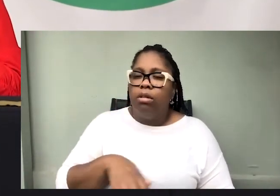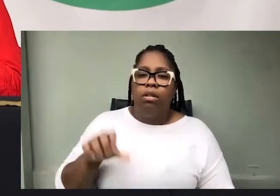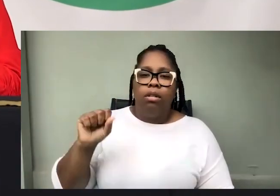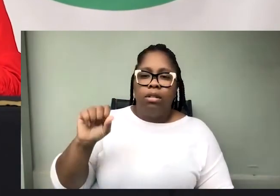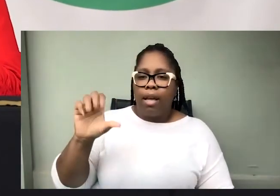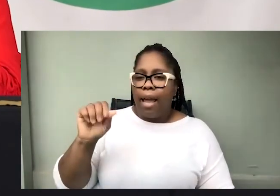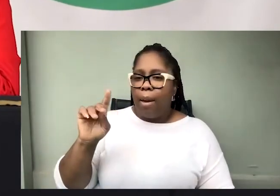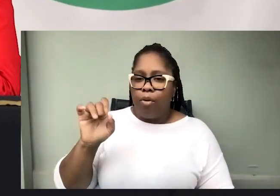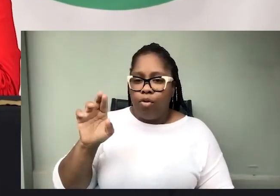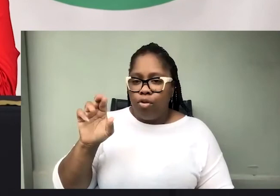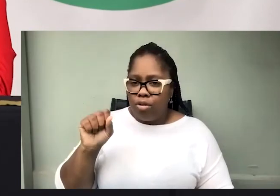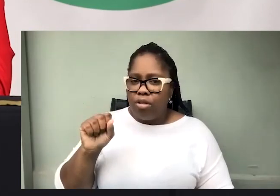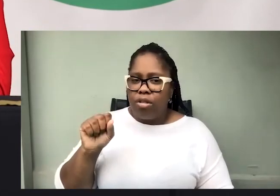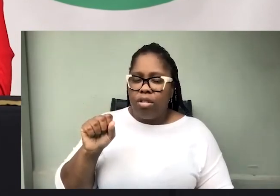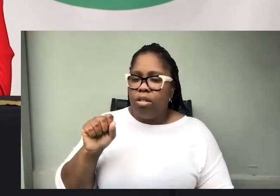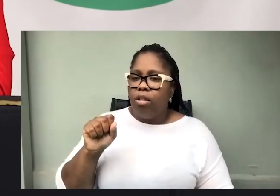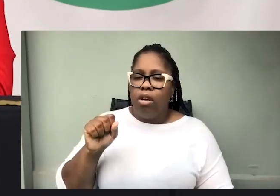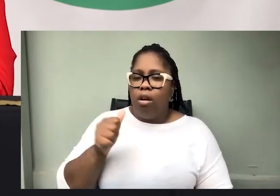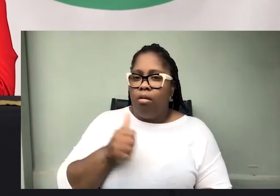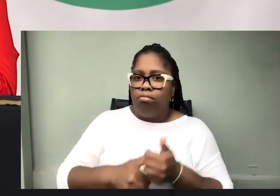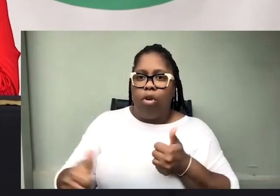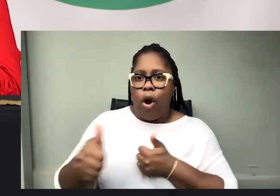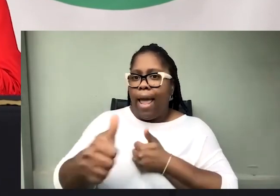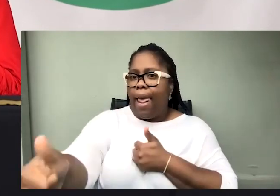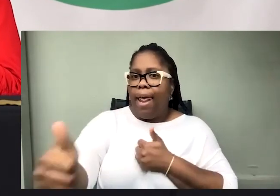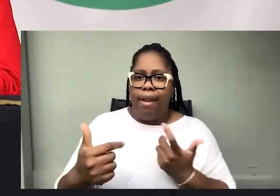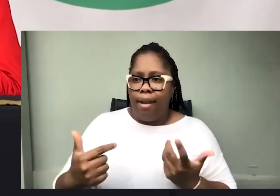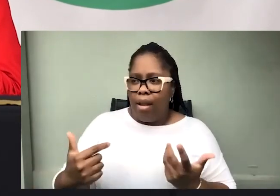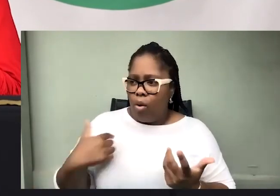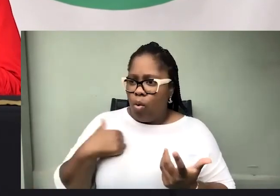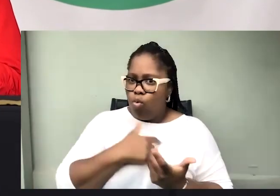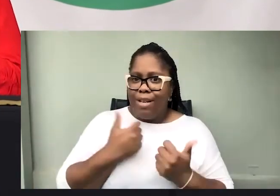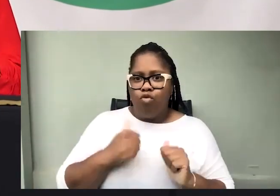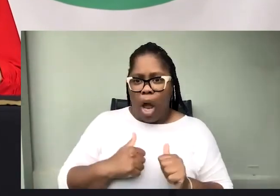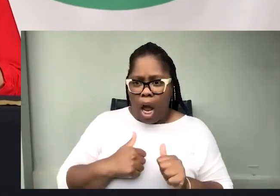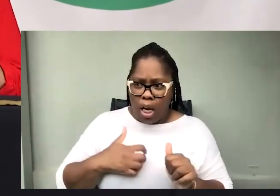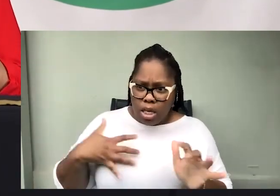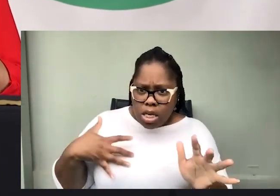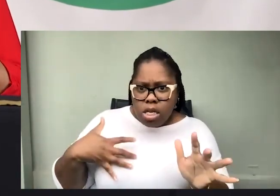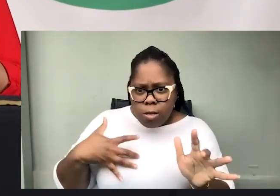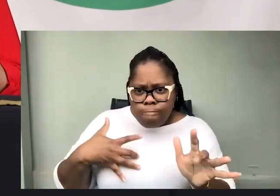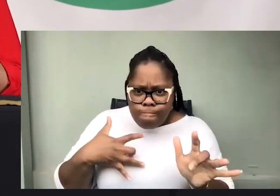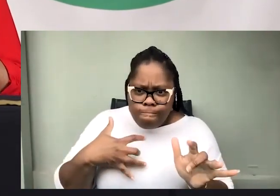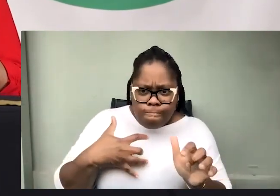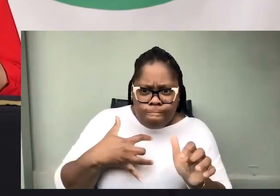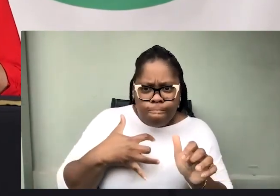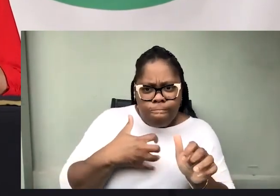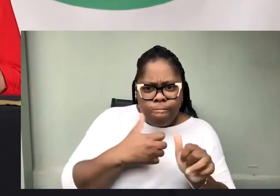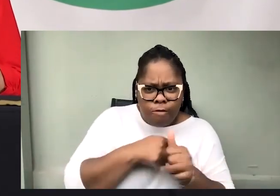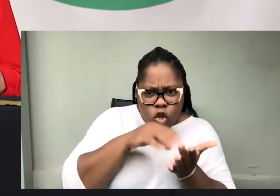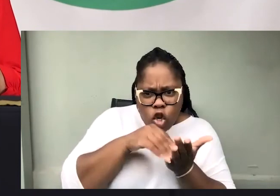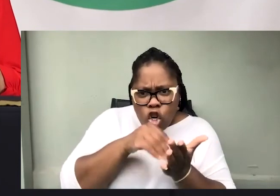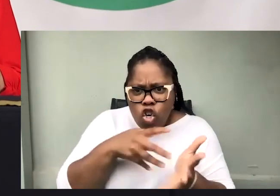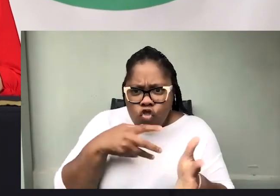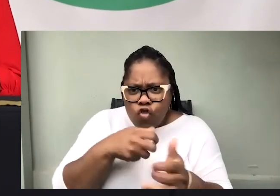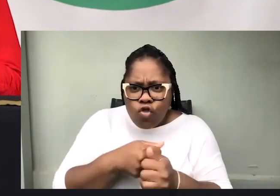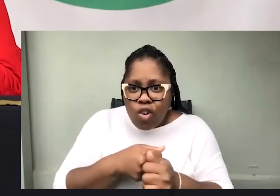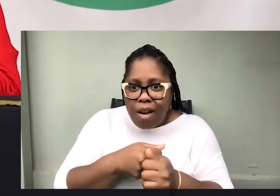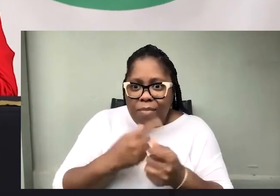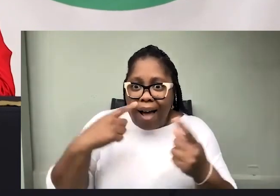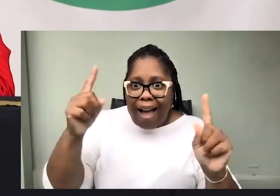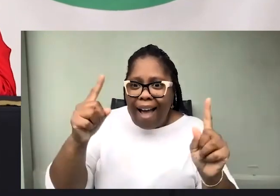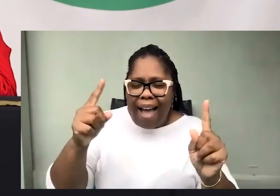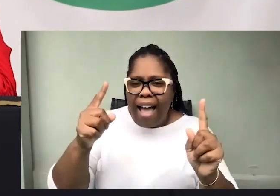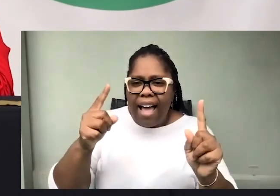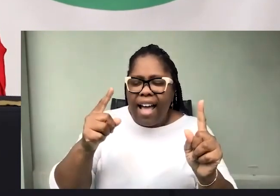there are about 10 steps ahead of us. Every time we kind of feel like we get our hands around one issue, they